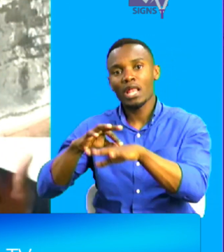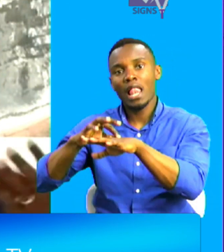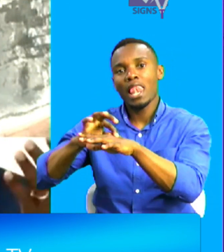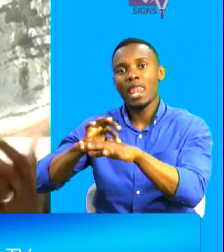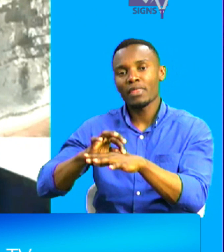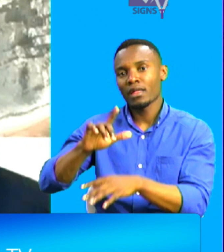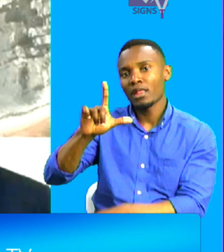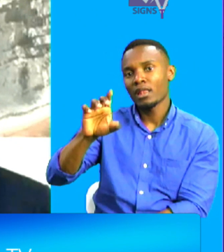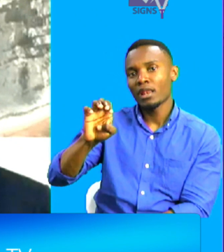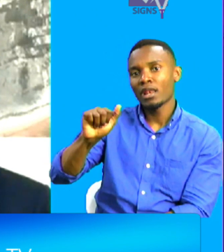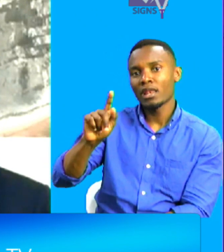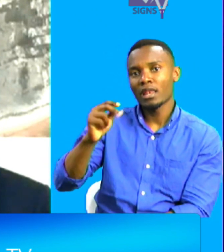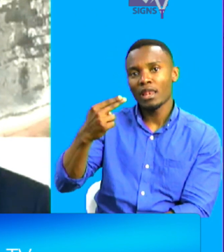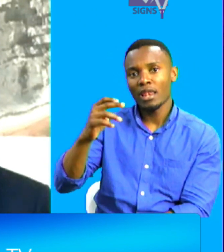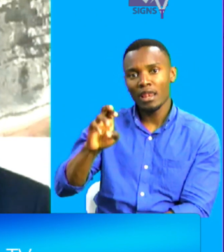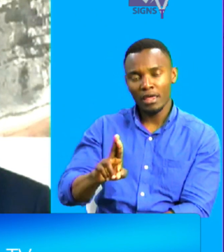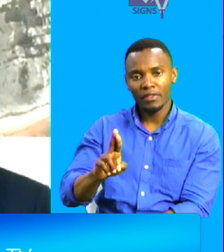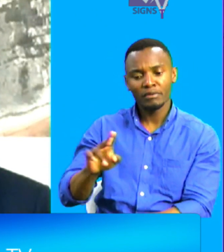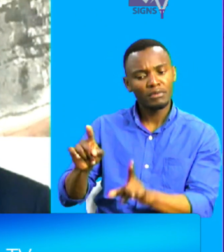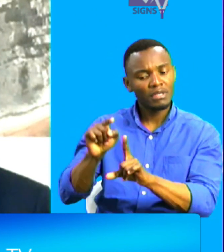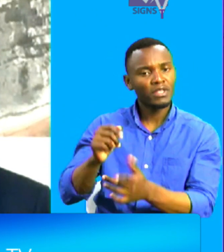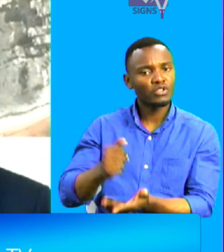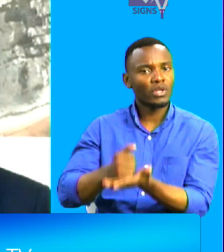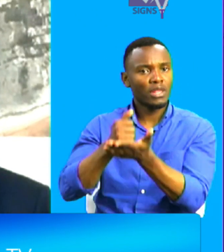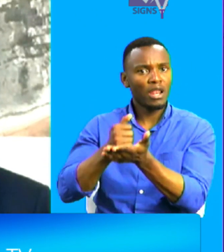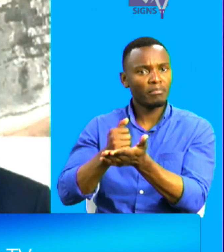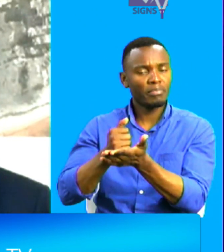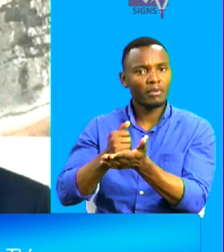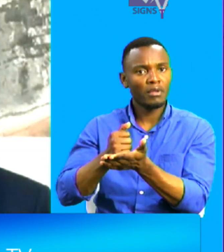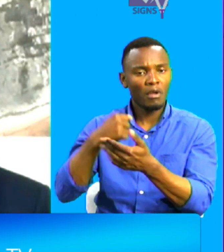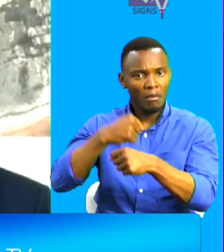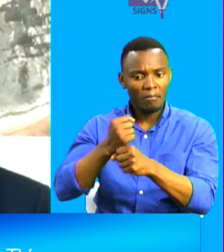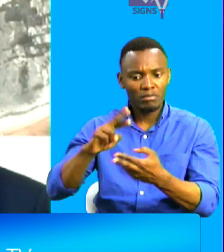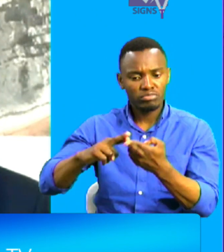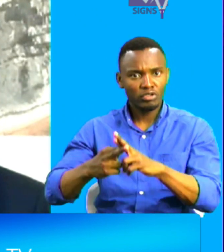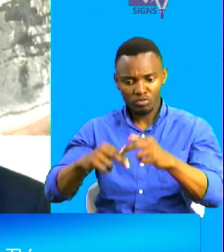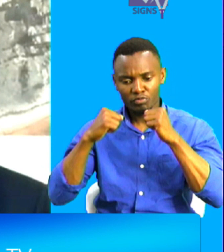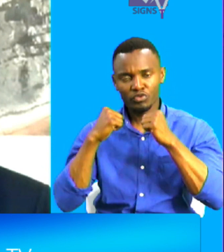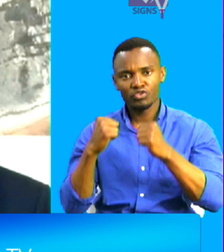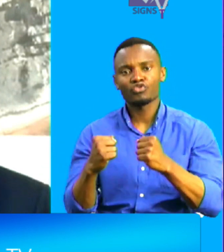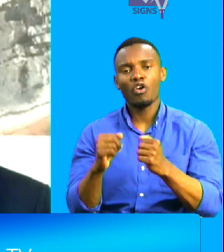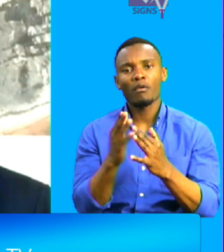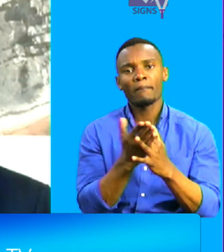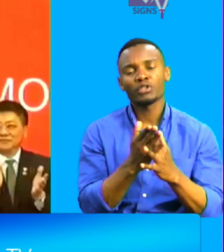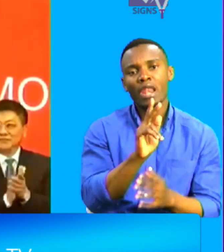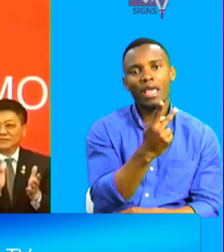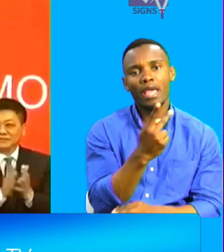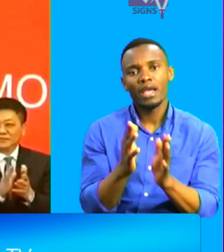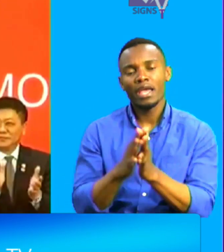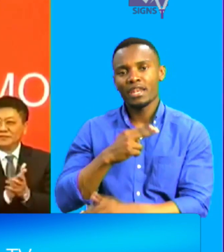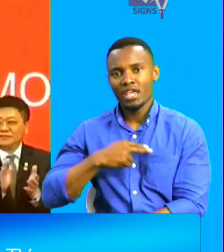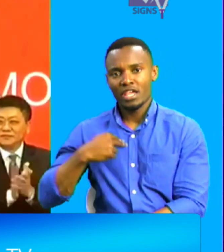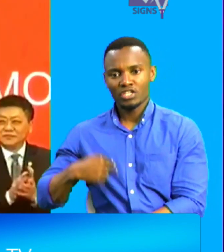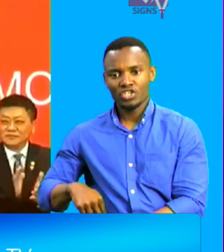would help cement and consolidate the relationship between Kenya and China.